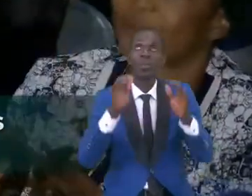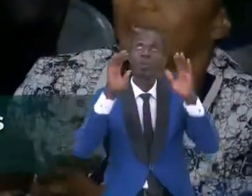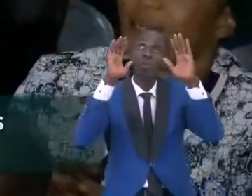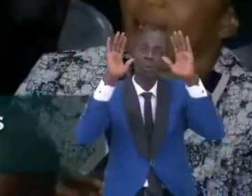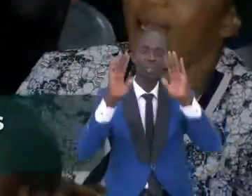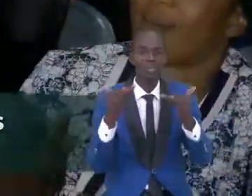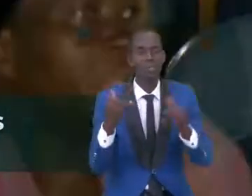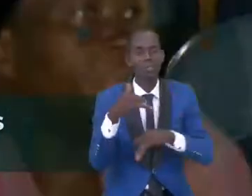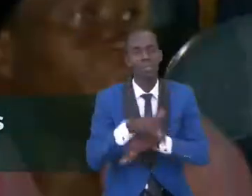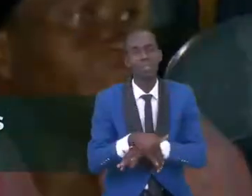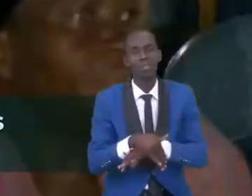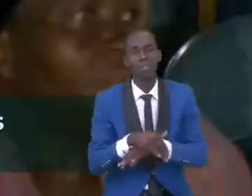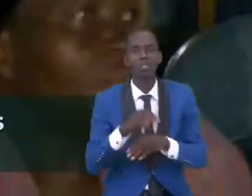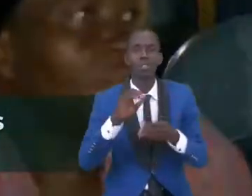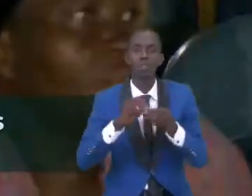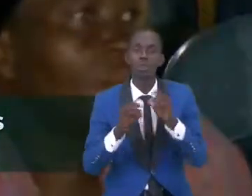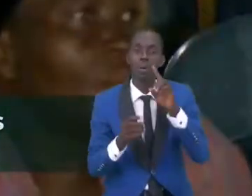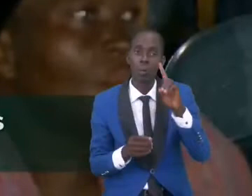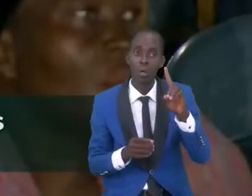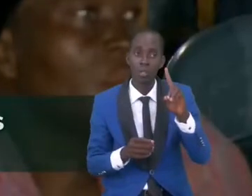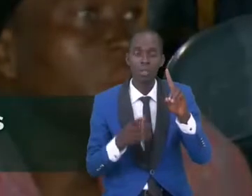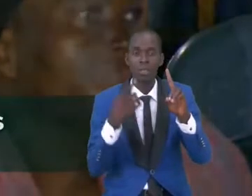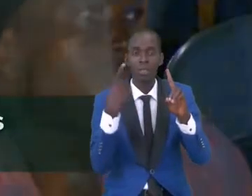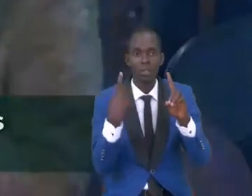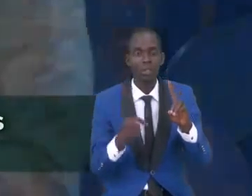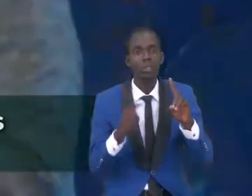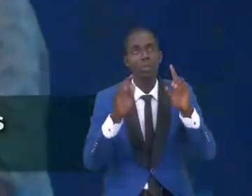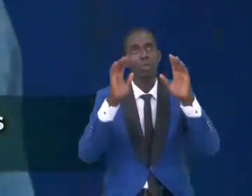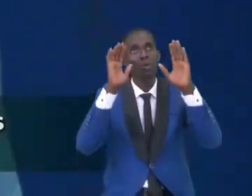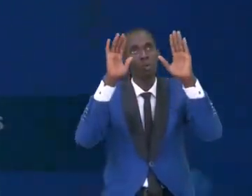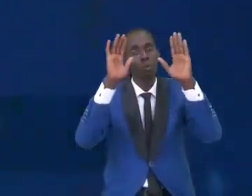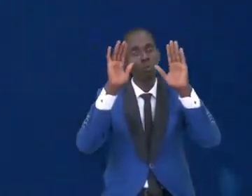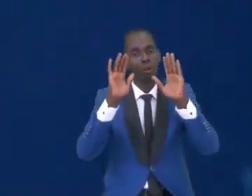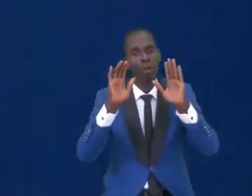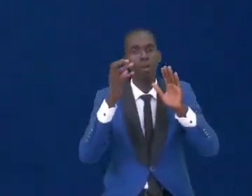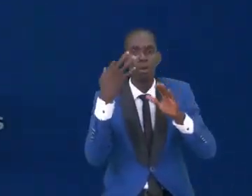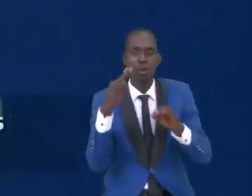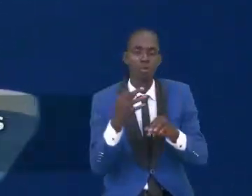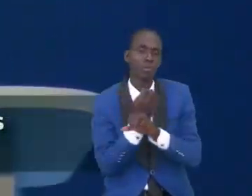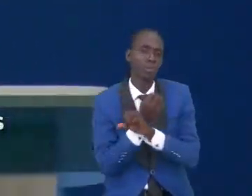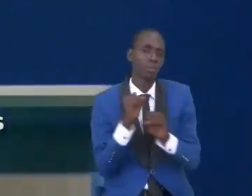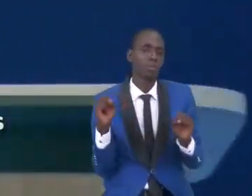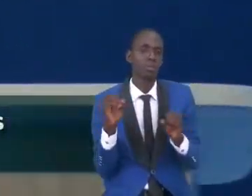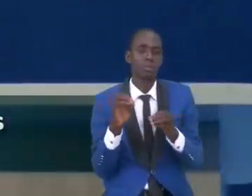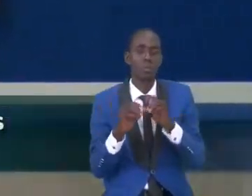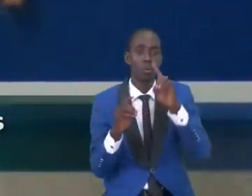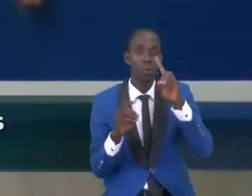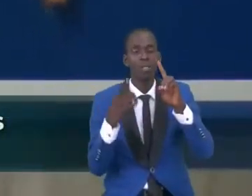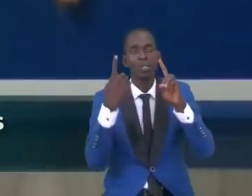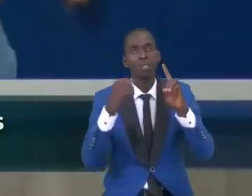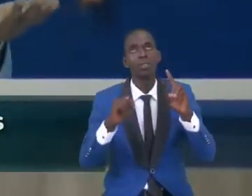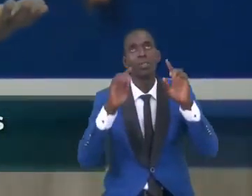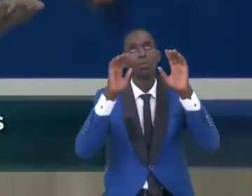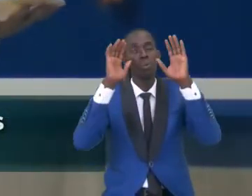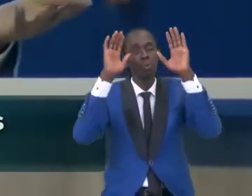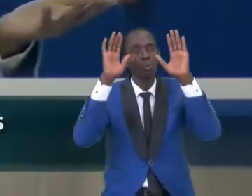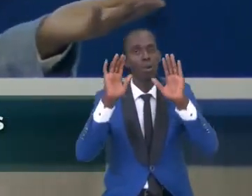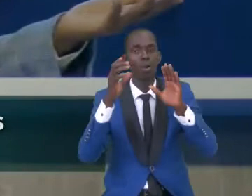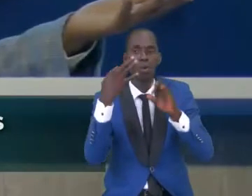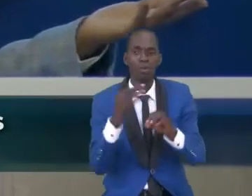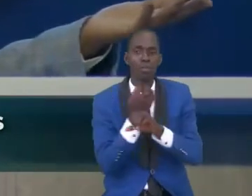tonight. Yeah. Number one, the wonders of salvation. The wonders of salvation.